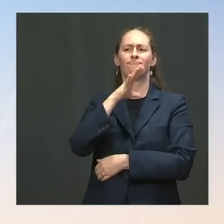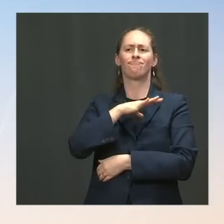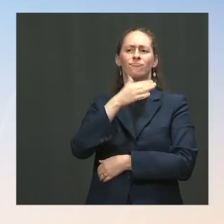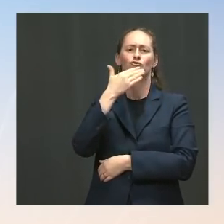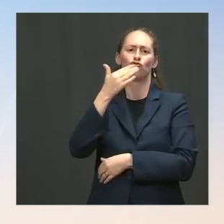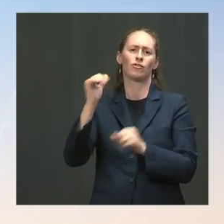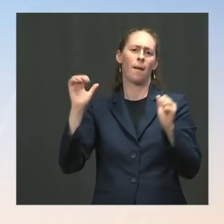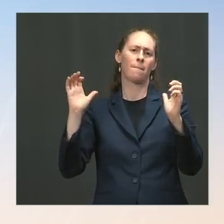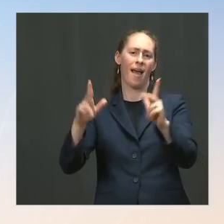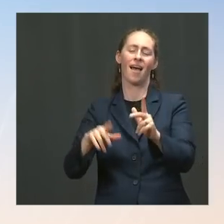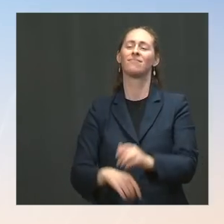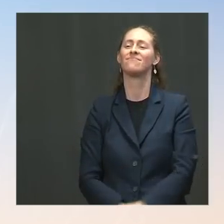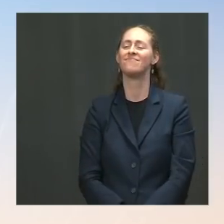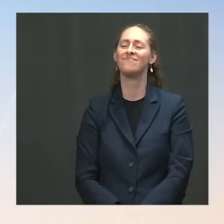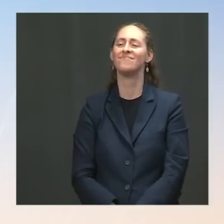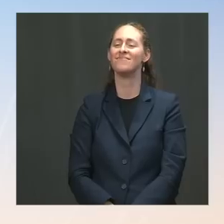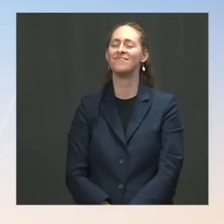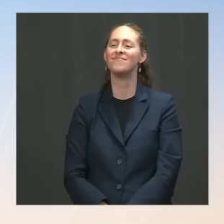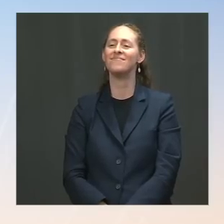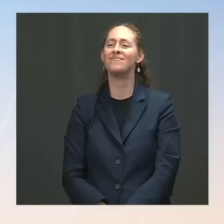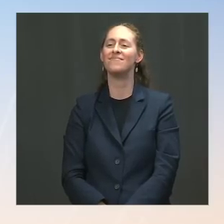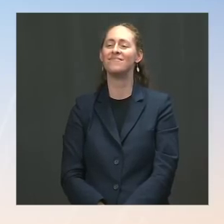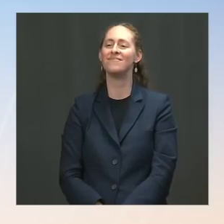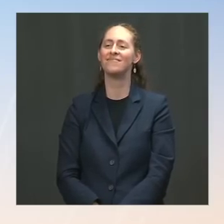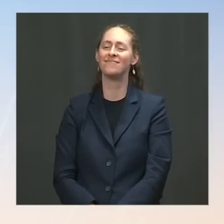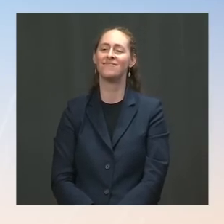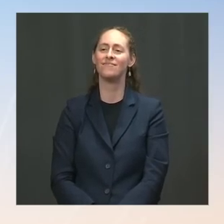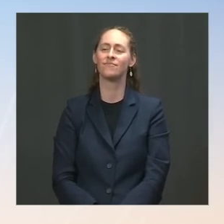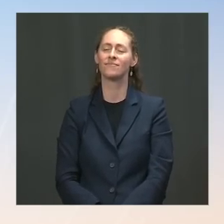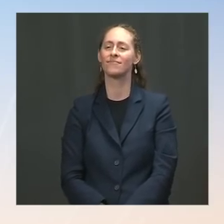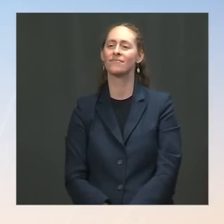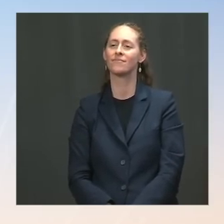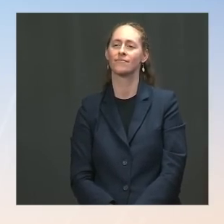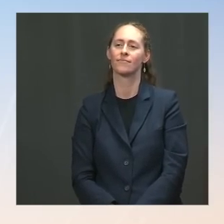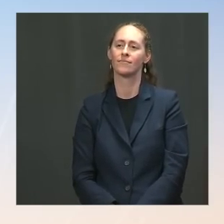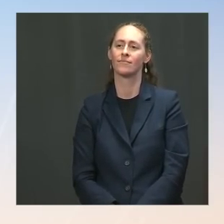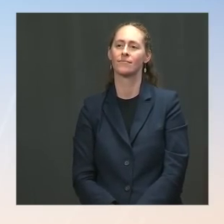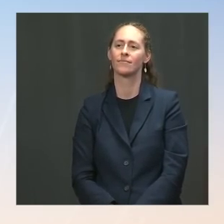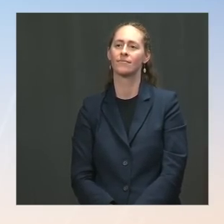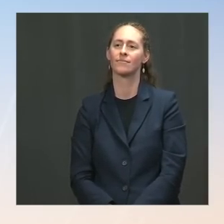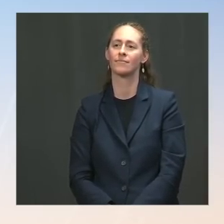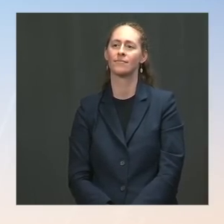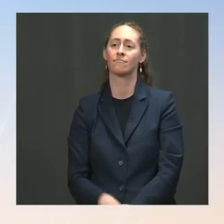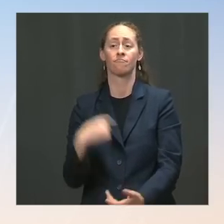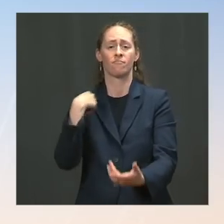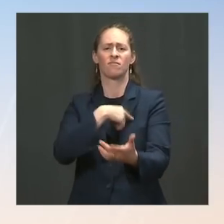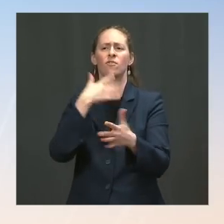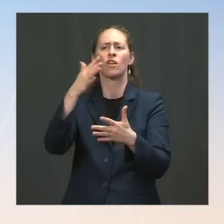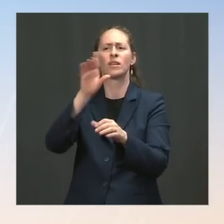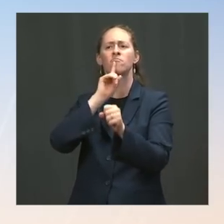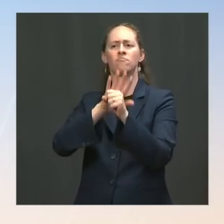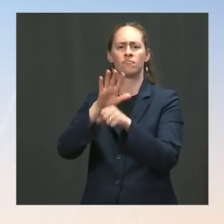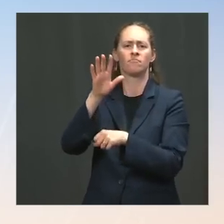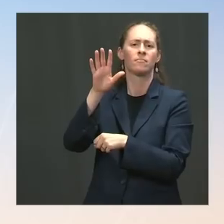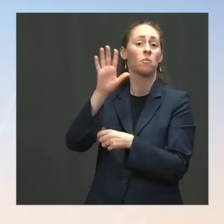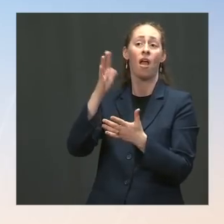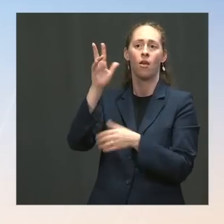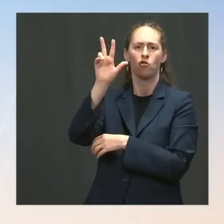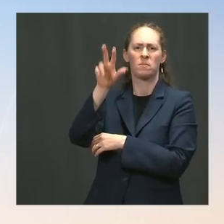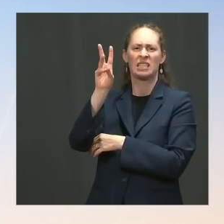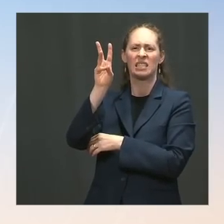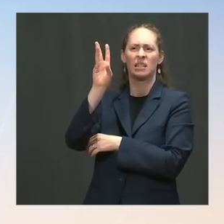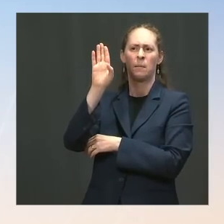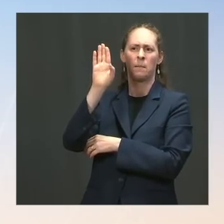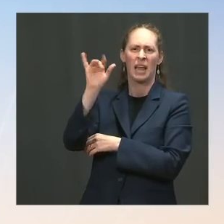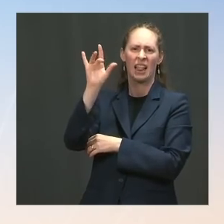we are committing more than $3.46 billion in new funding to help states and partners increase resilience and reduce the impacts of climate